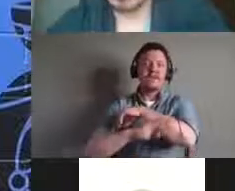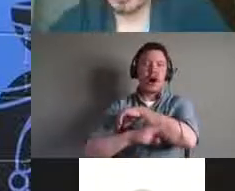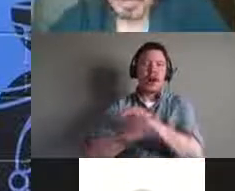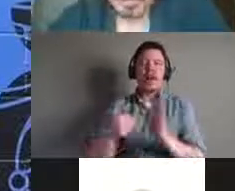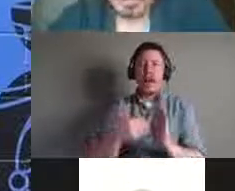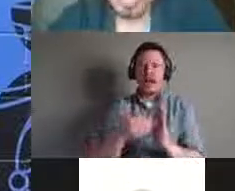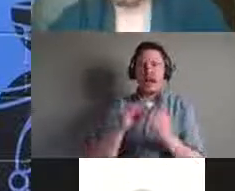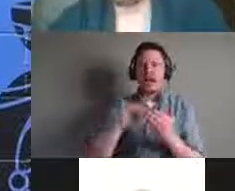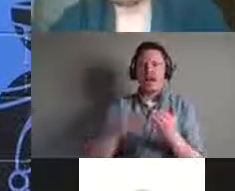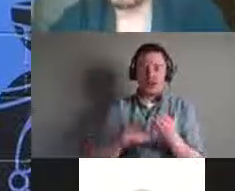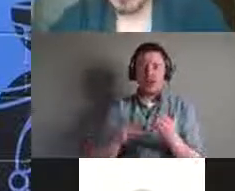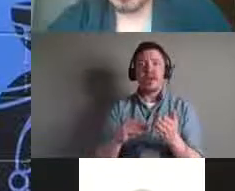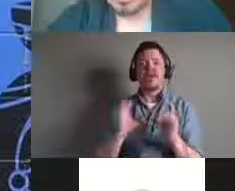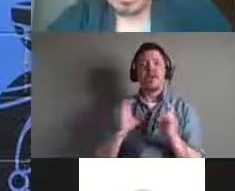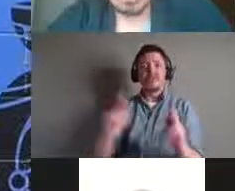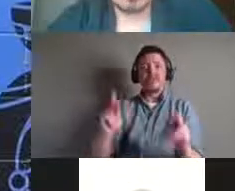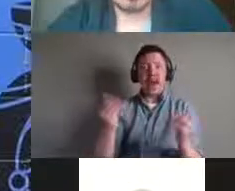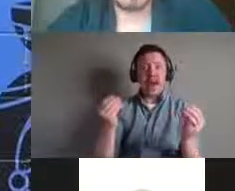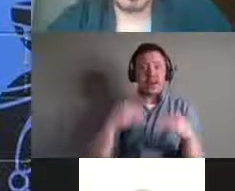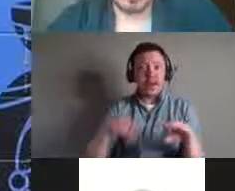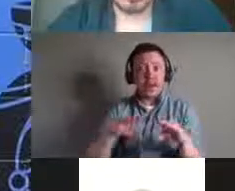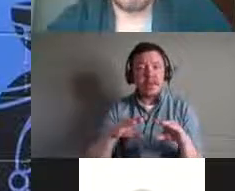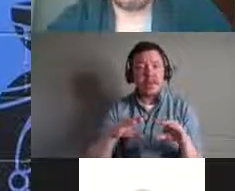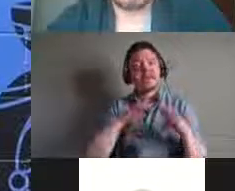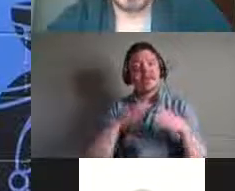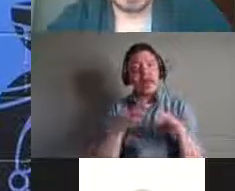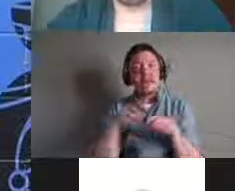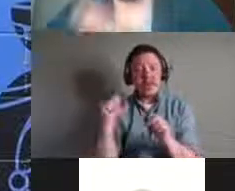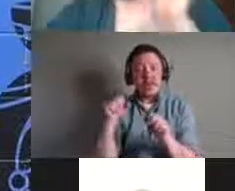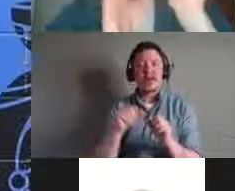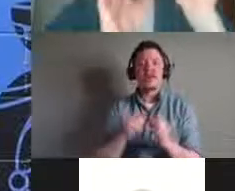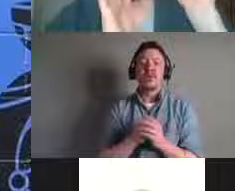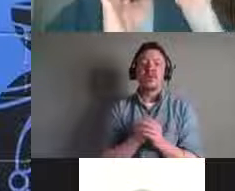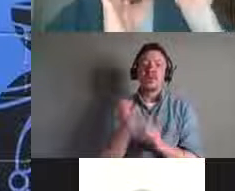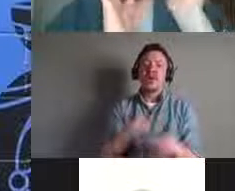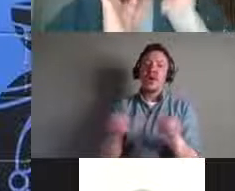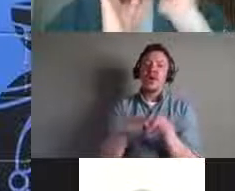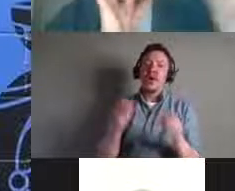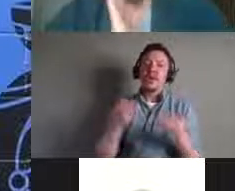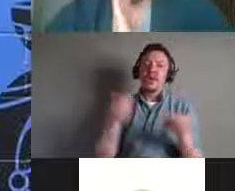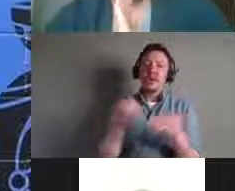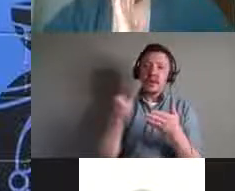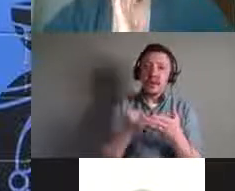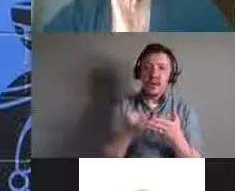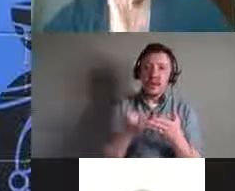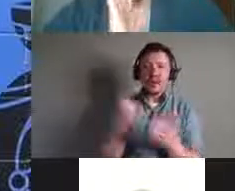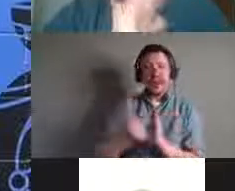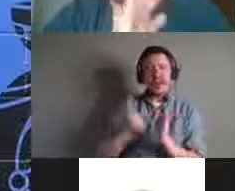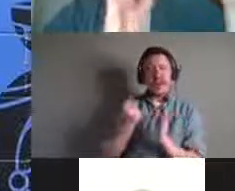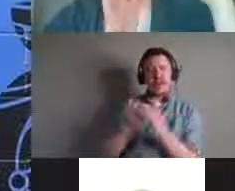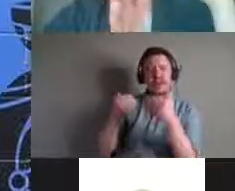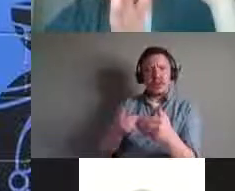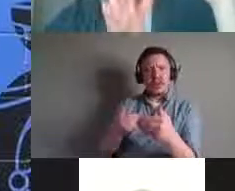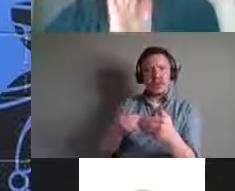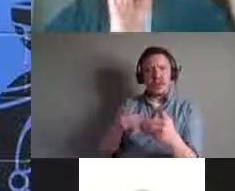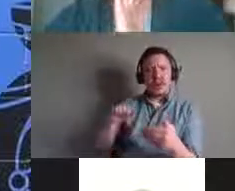into the campus, will be back into classes, and then also giving the artists in that period from